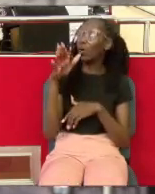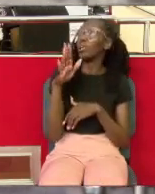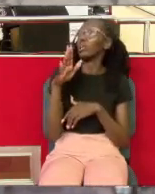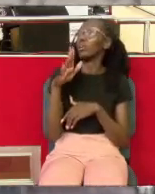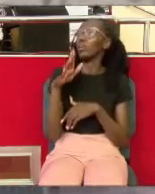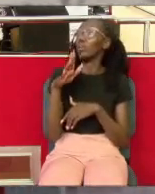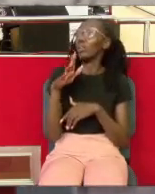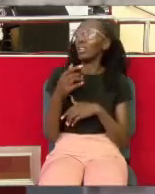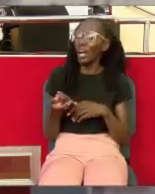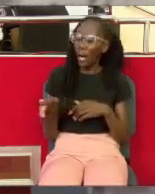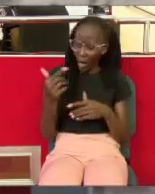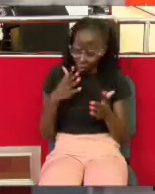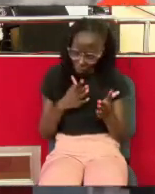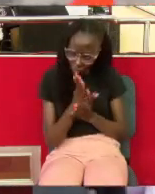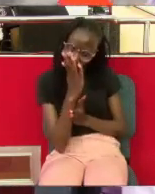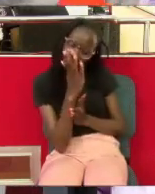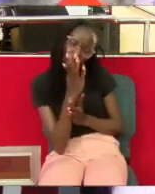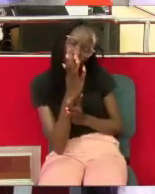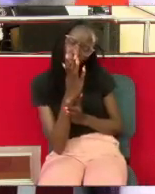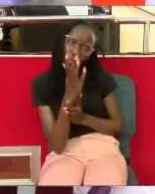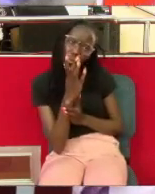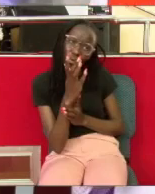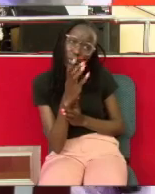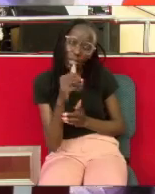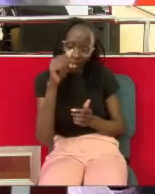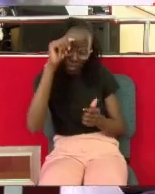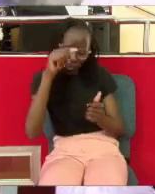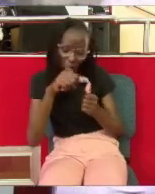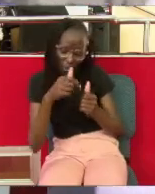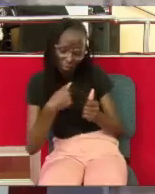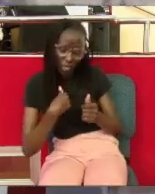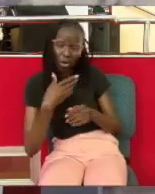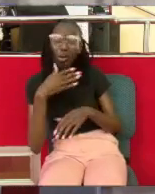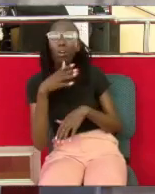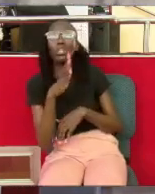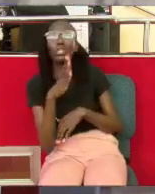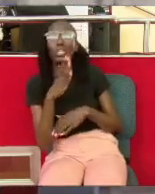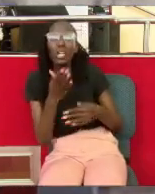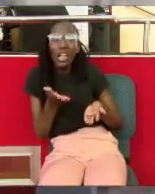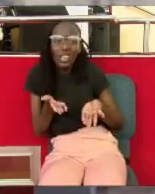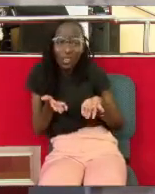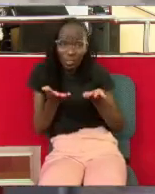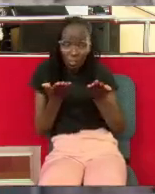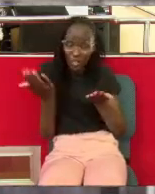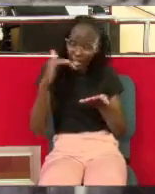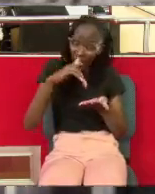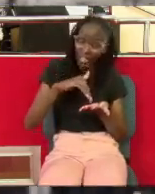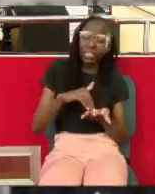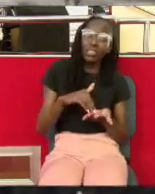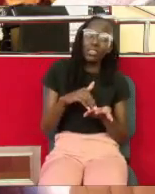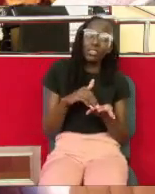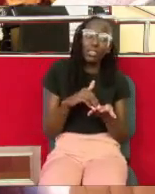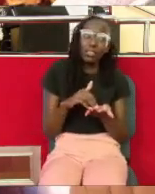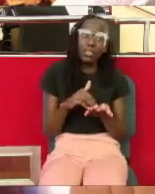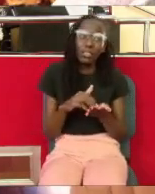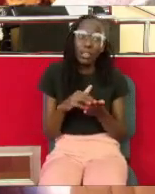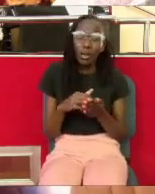come through for me. Remember me, Lord. Lift me up again. And that God